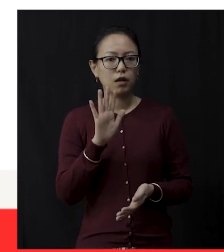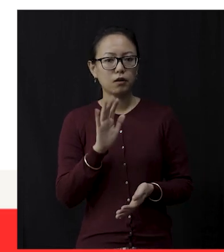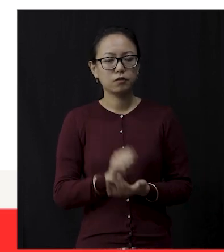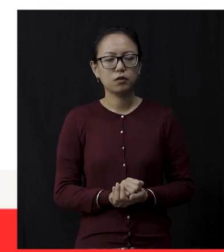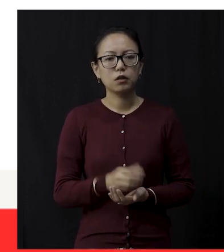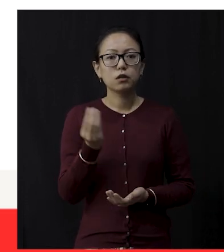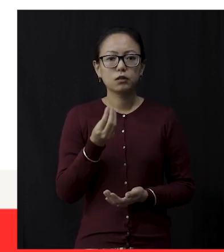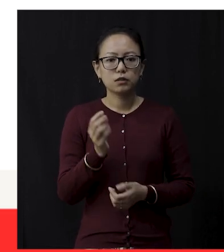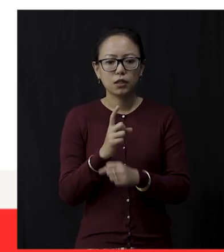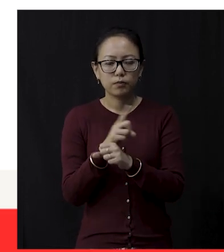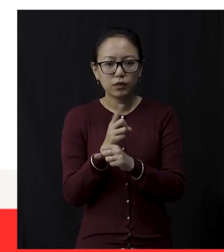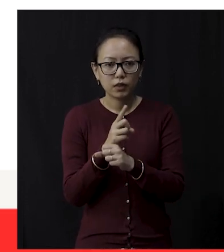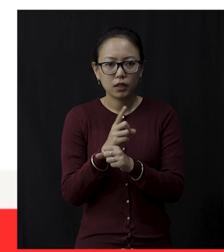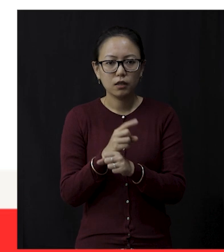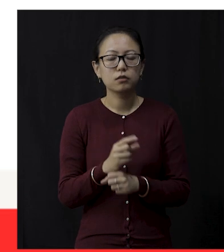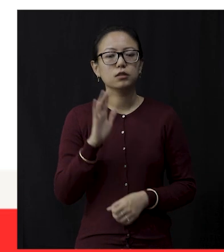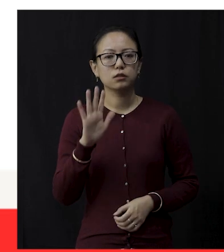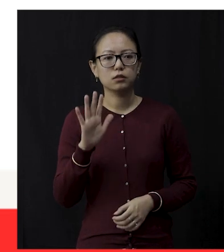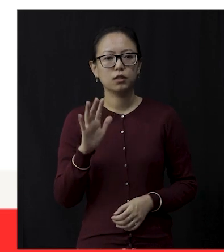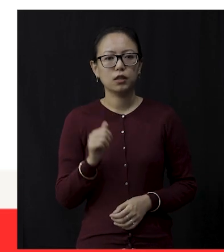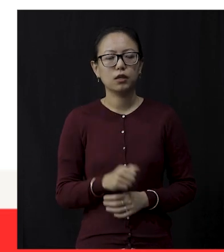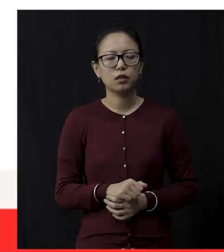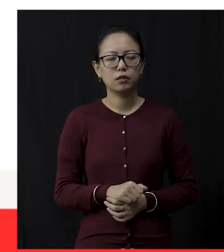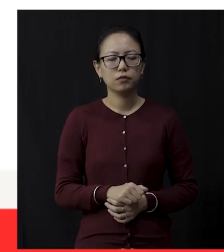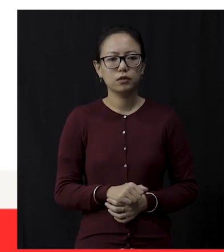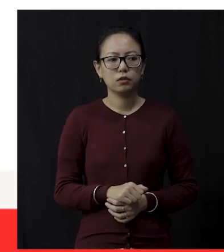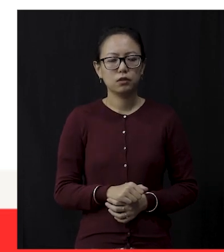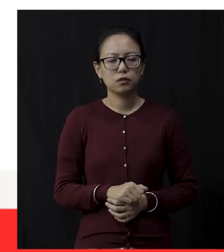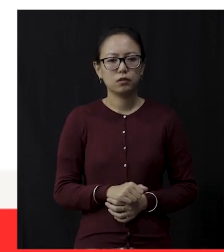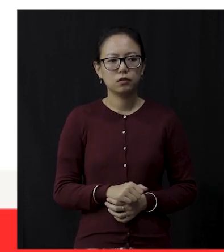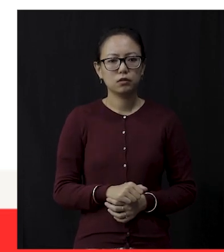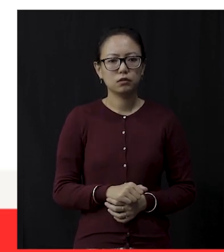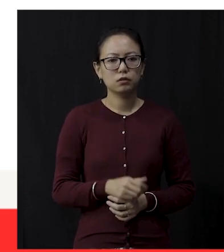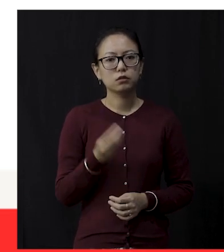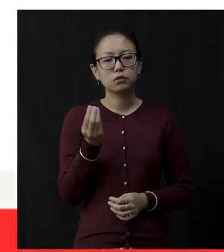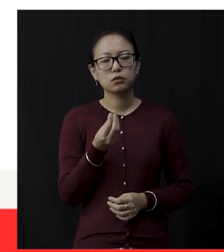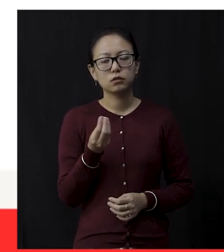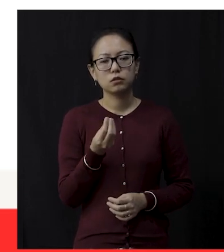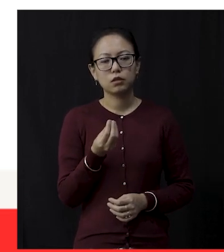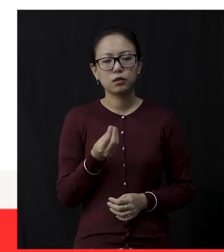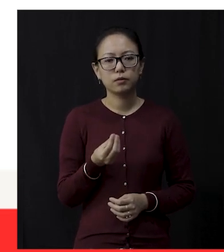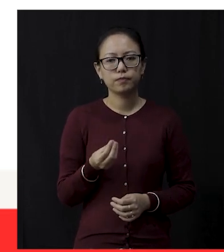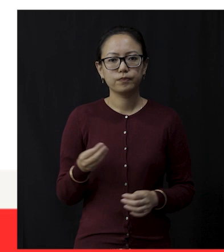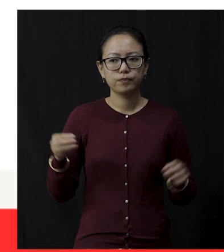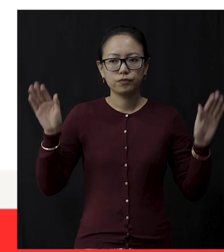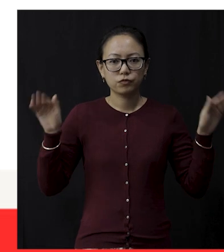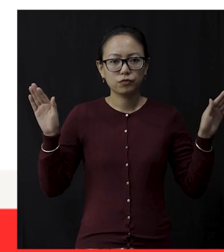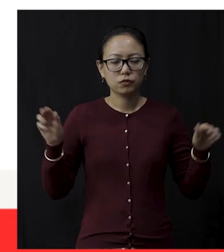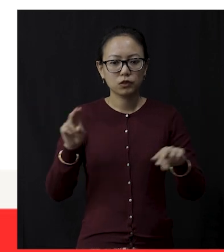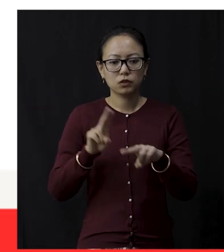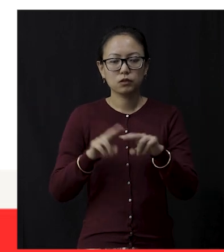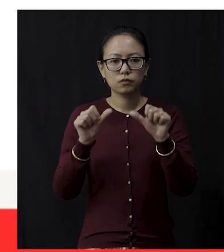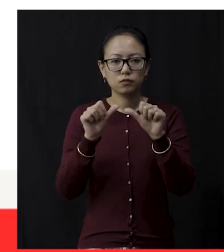right? And some animals like bird, they have wings and feather.